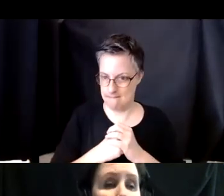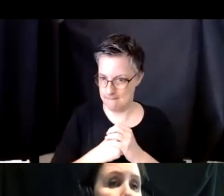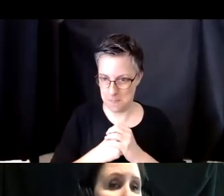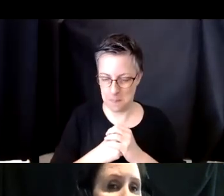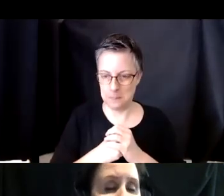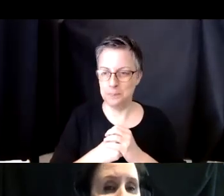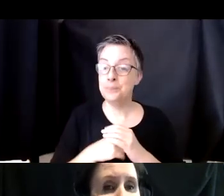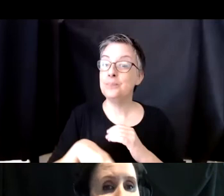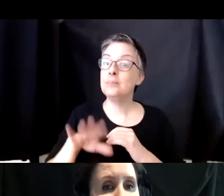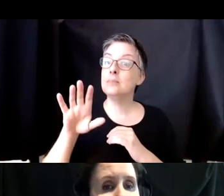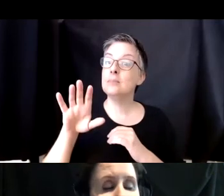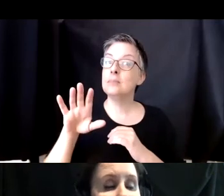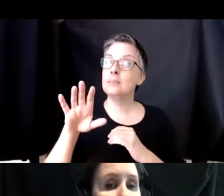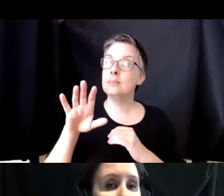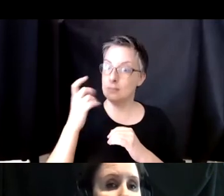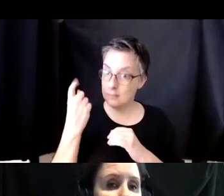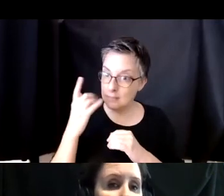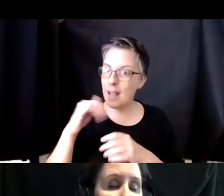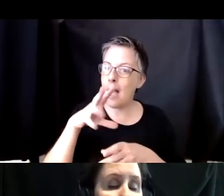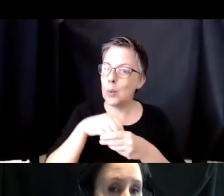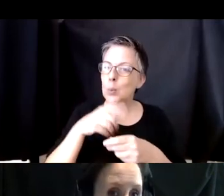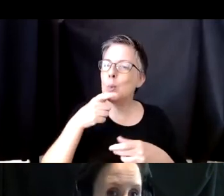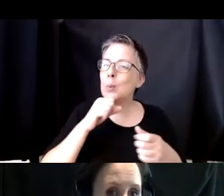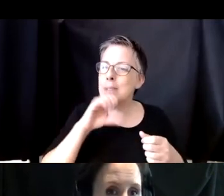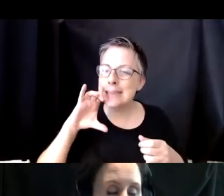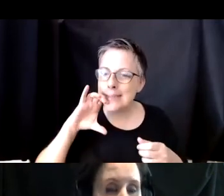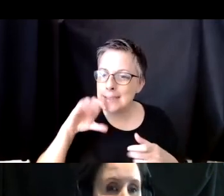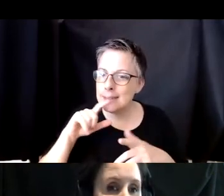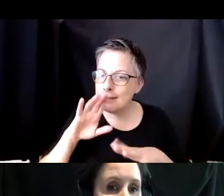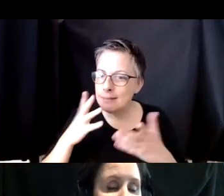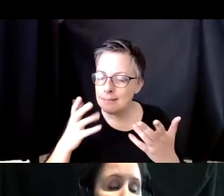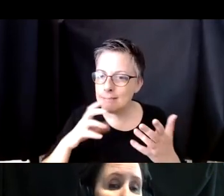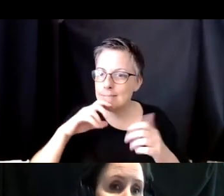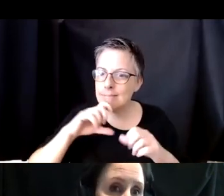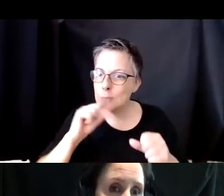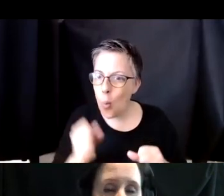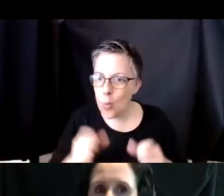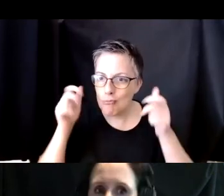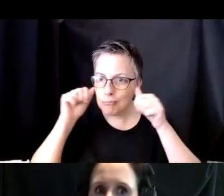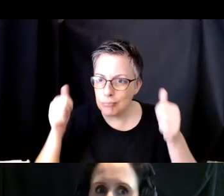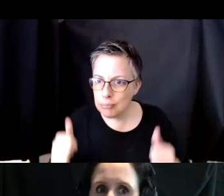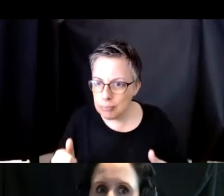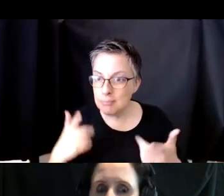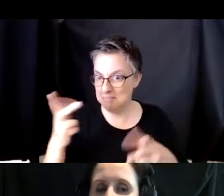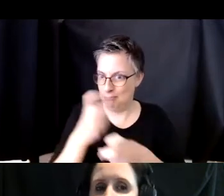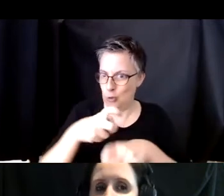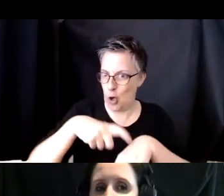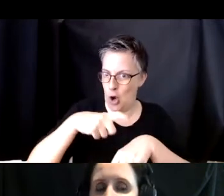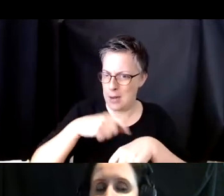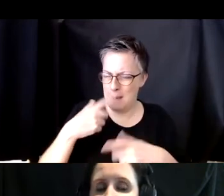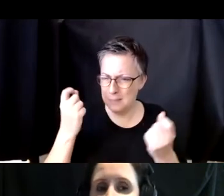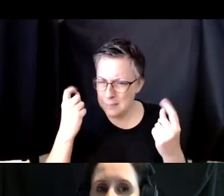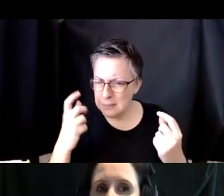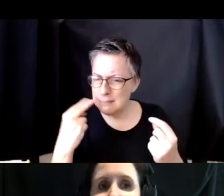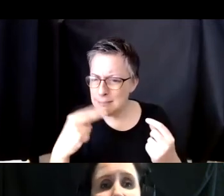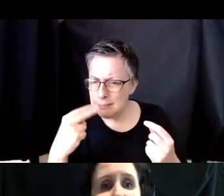And that would also include the elderly population, that those who are getting older are having a harder time understanding